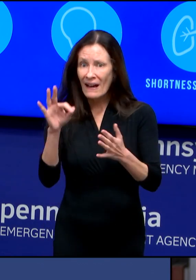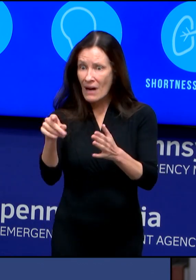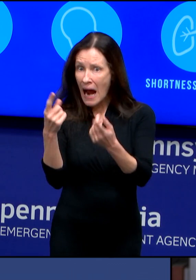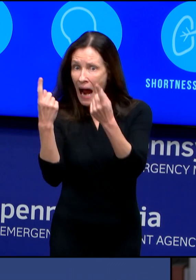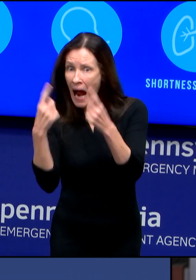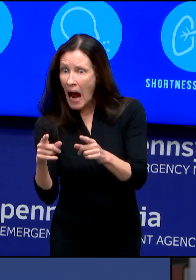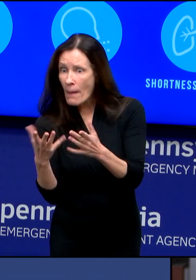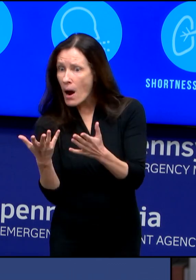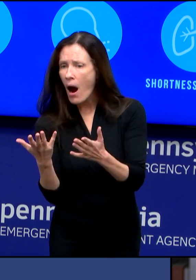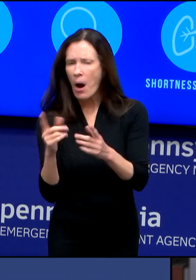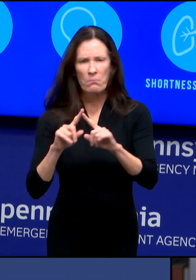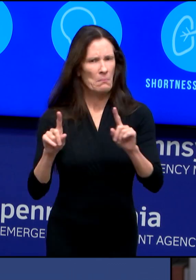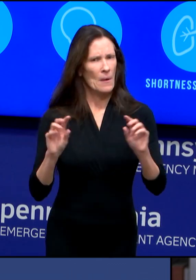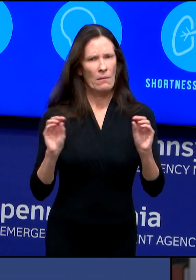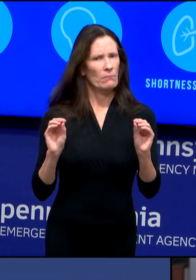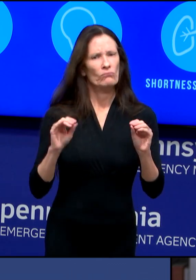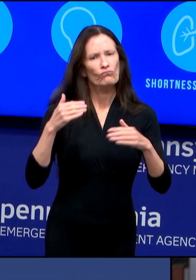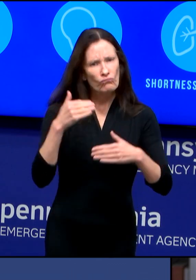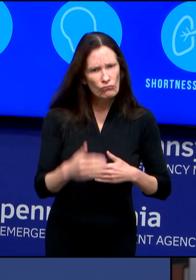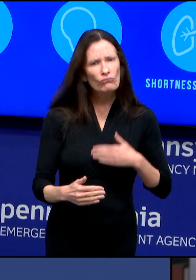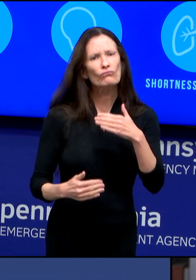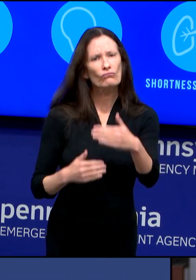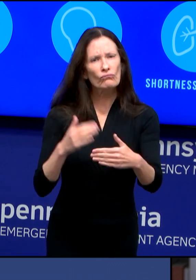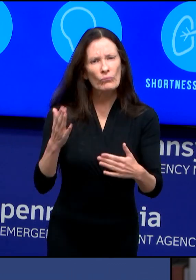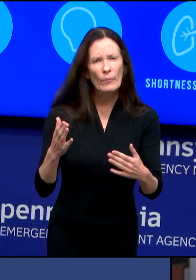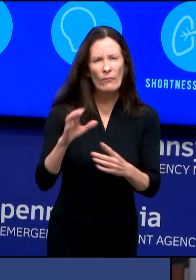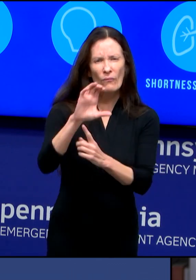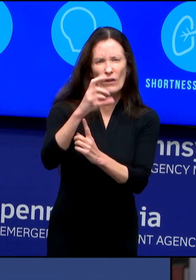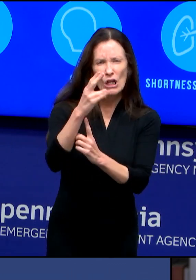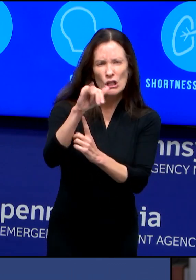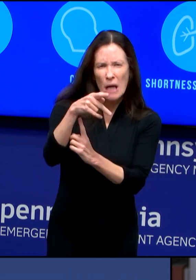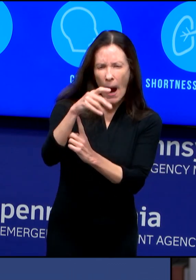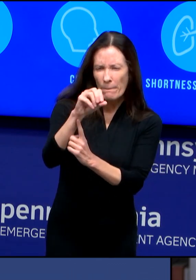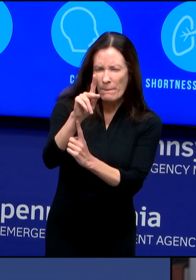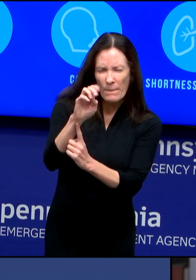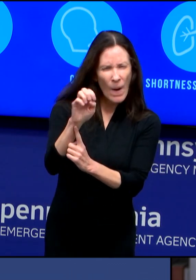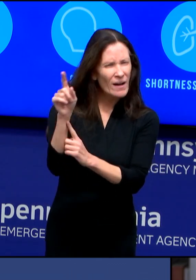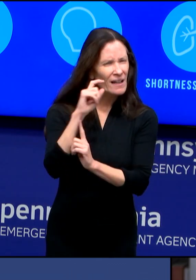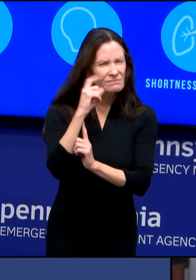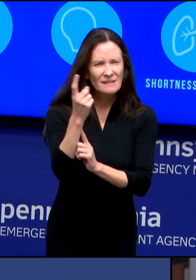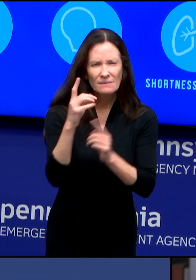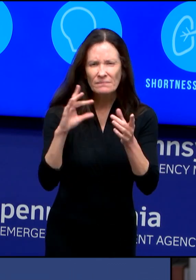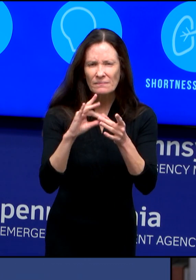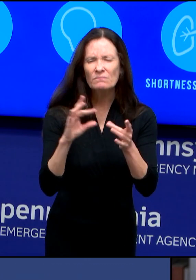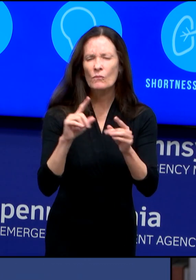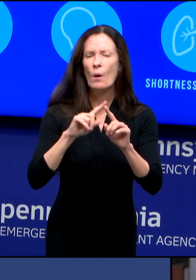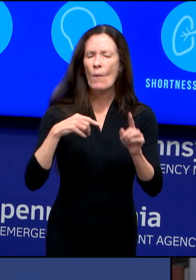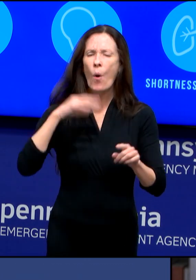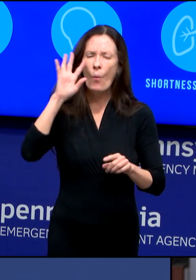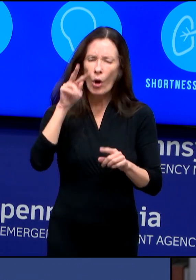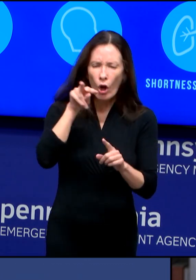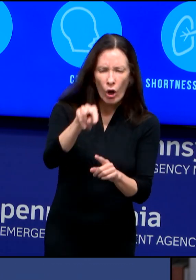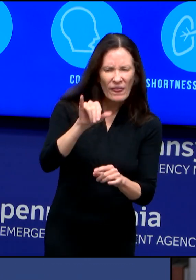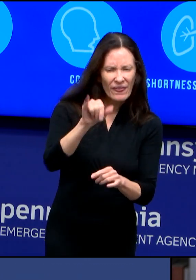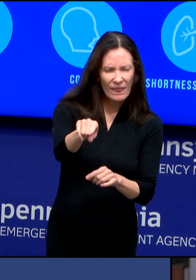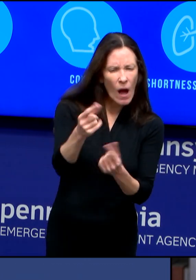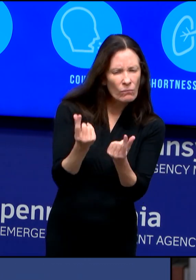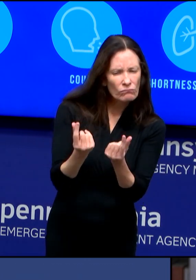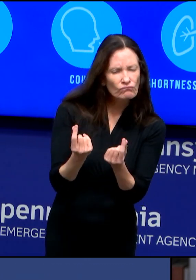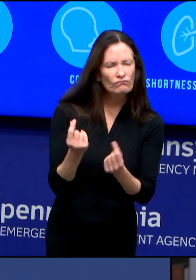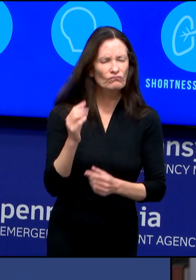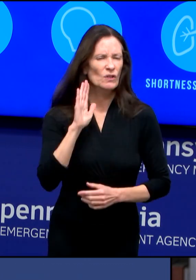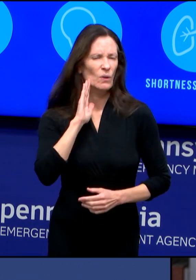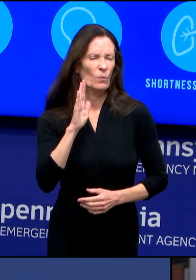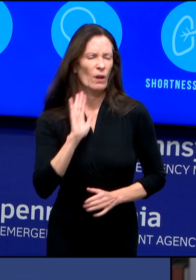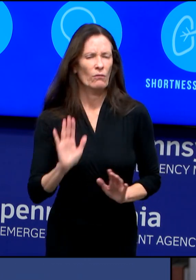but that's something that I'll take a look at. And then, Governor, from the Associated Press regarding the stay-at-home order, under